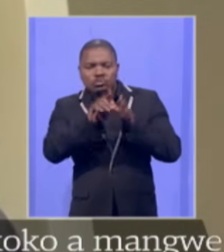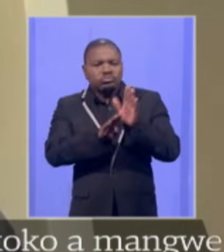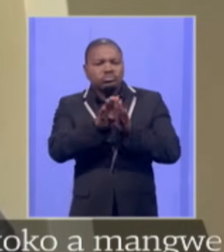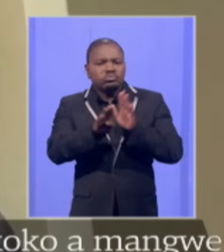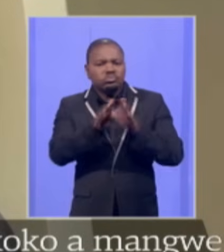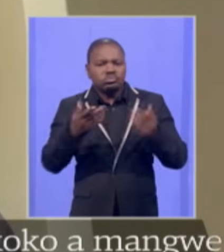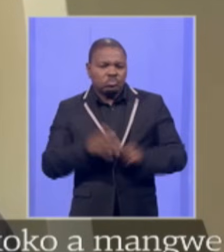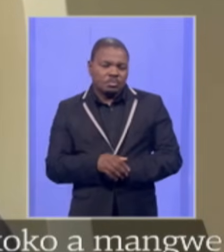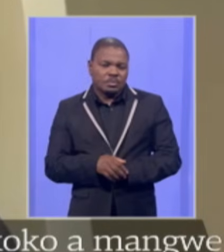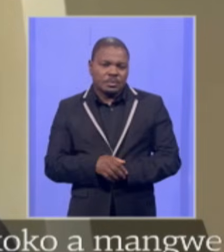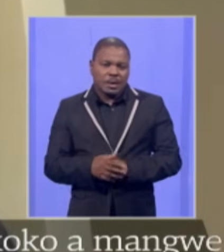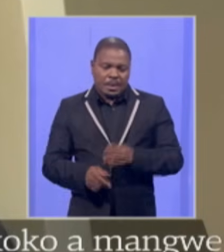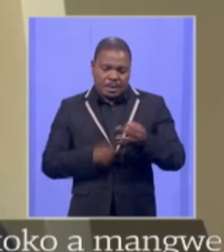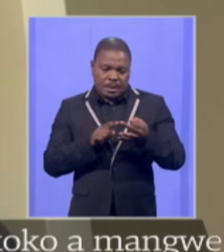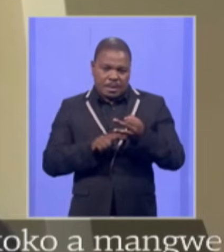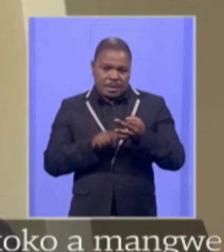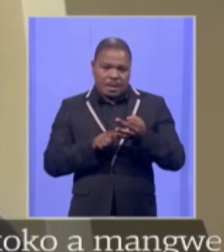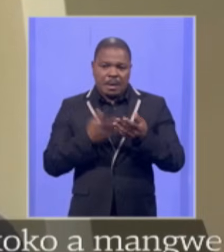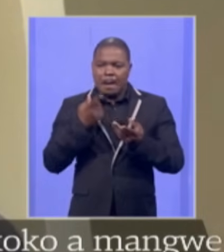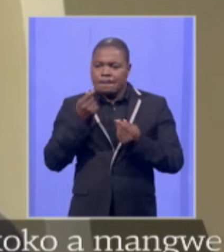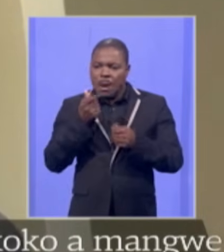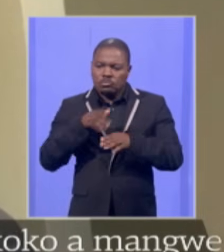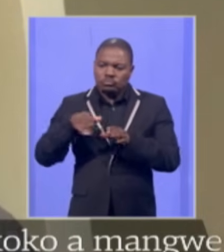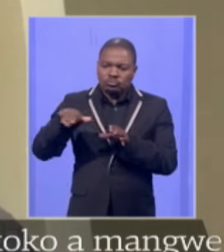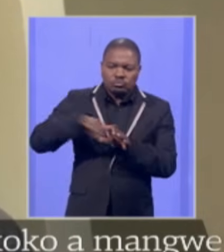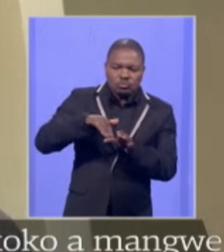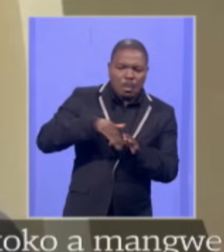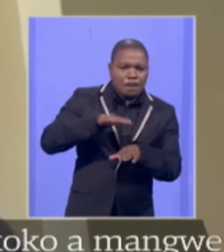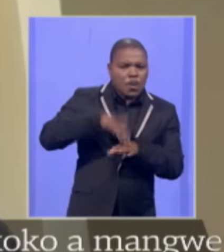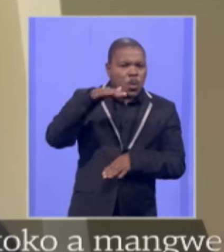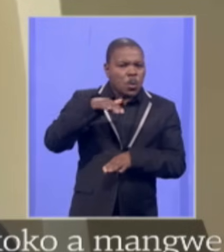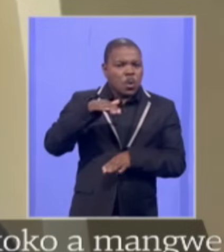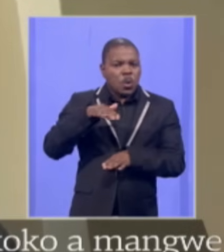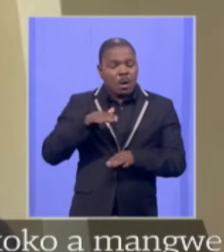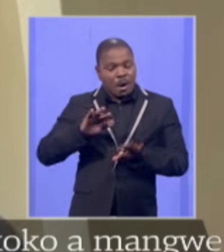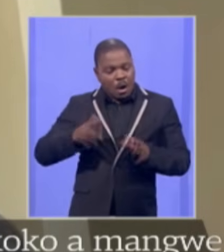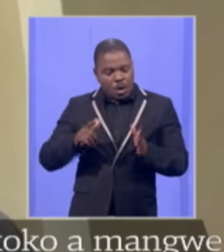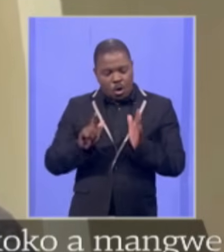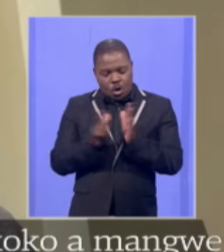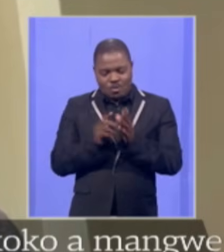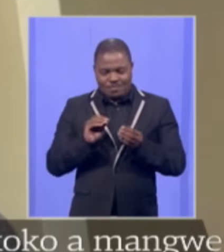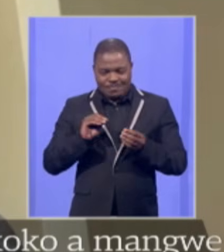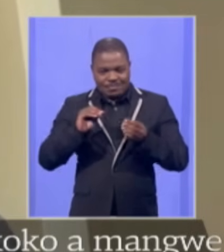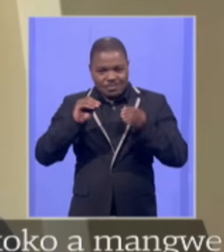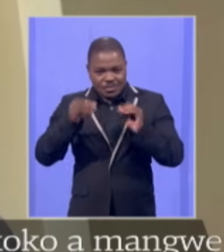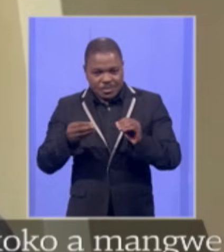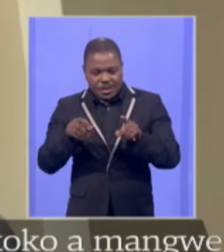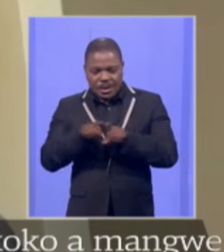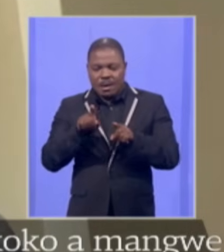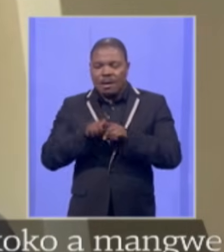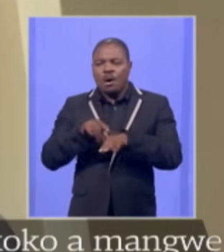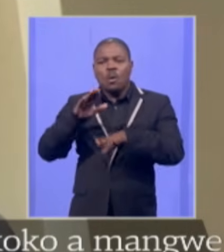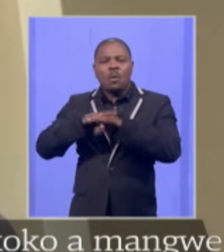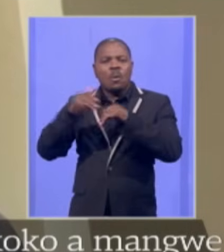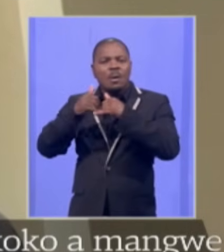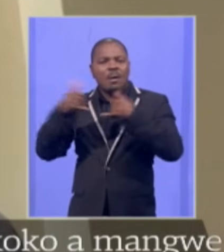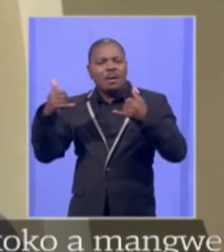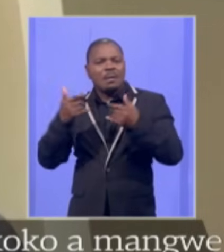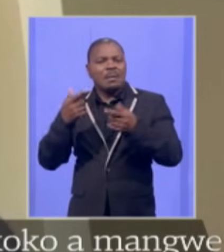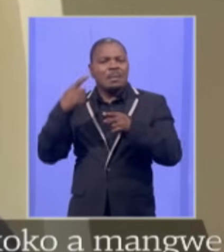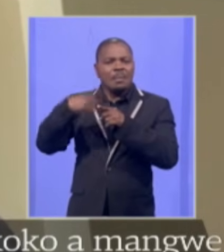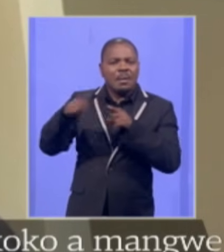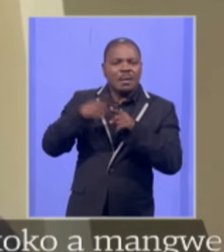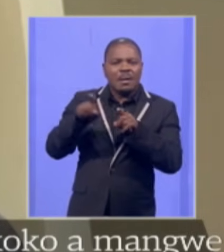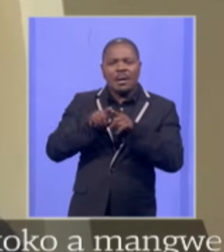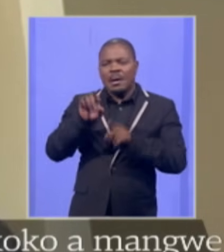best ways as to how we can increase revenue by amending legislation that would make online gambling and sports betting